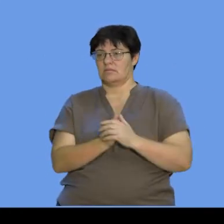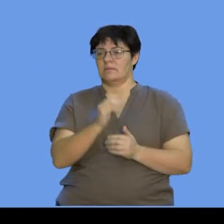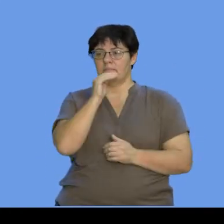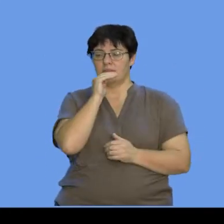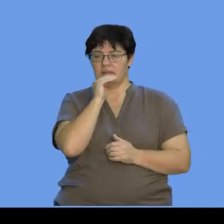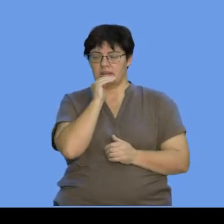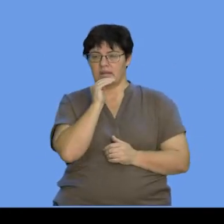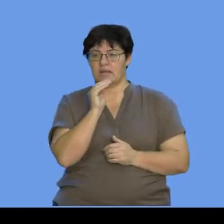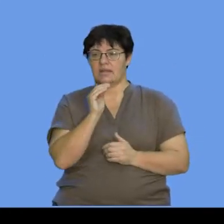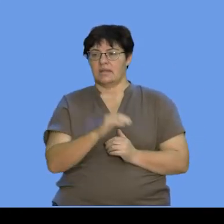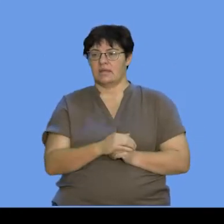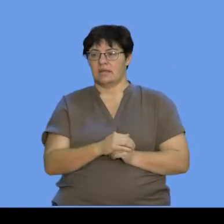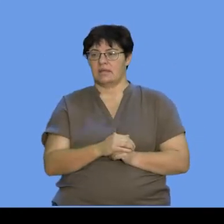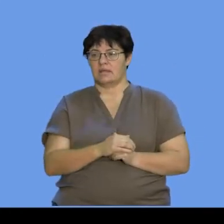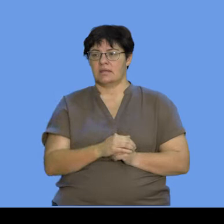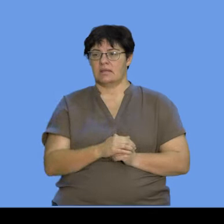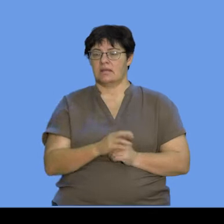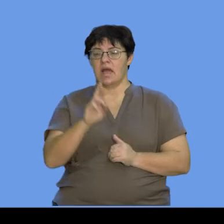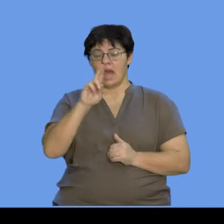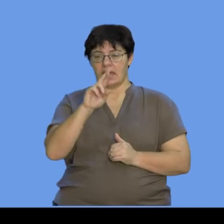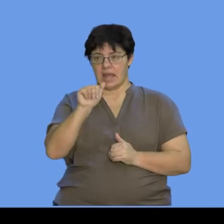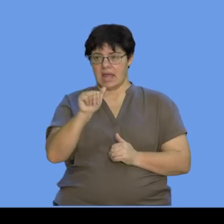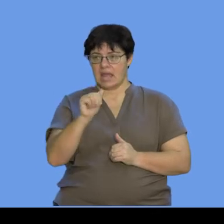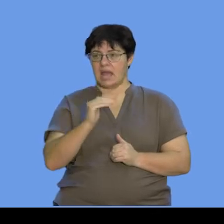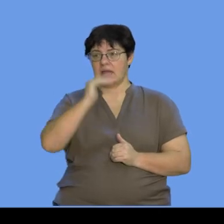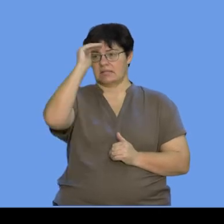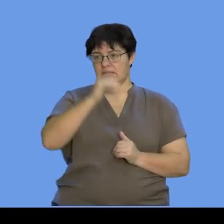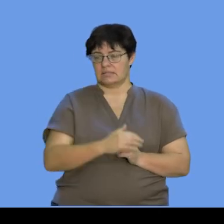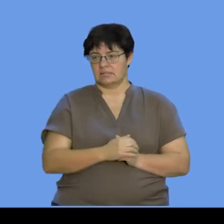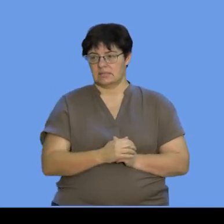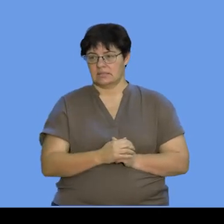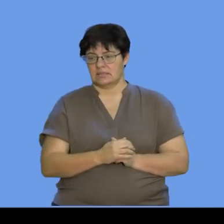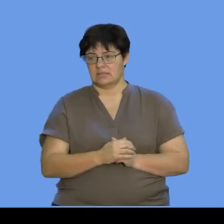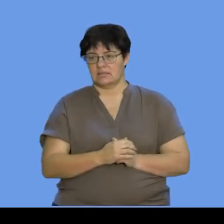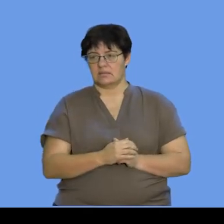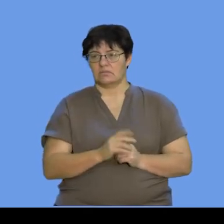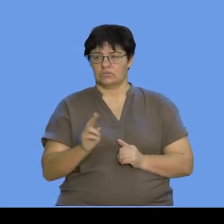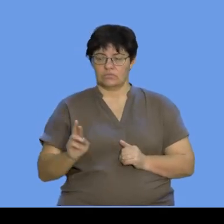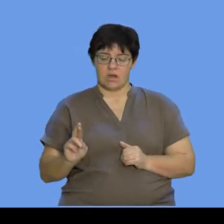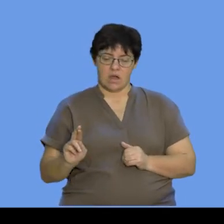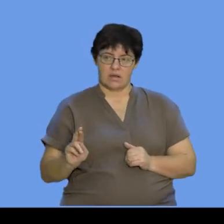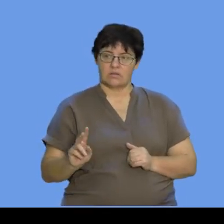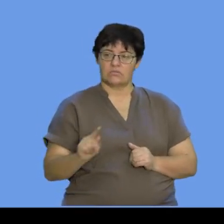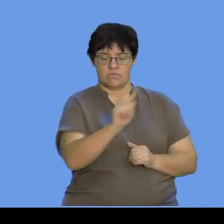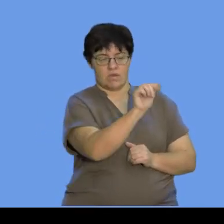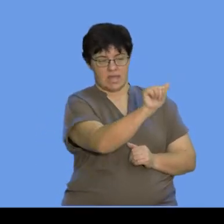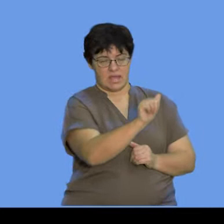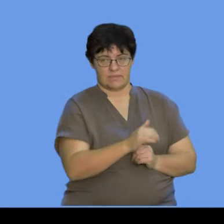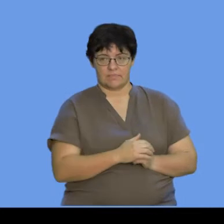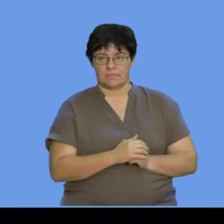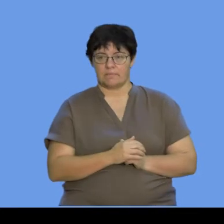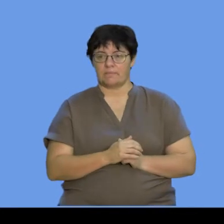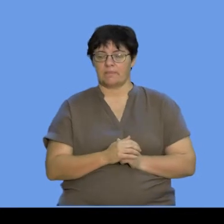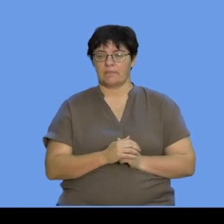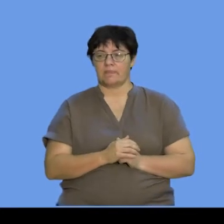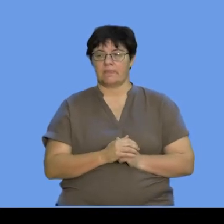So it makes the RA to be my height, or the height to be from R to that A there,